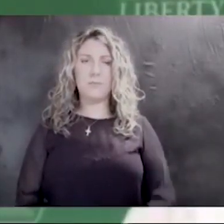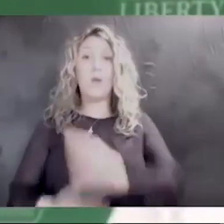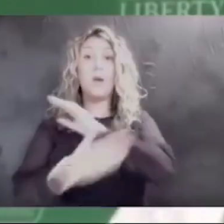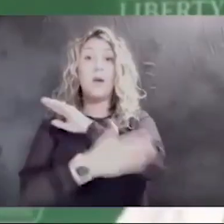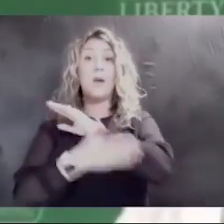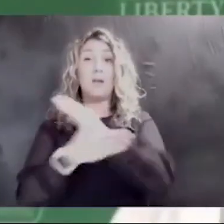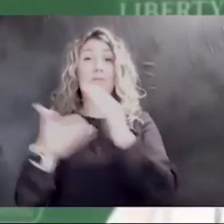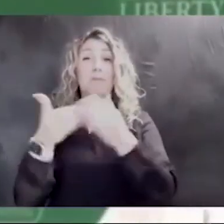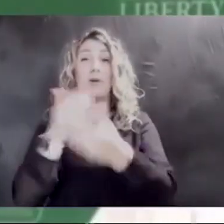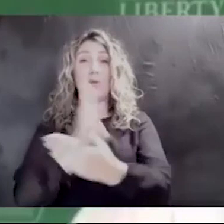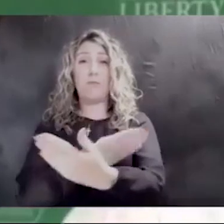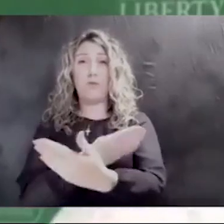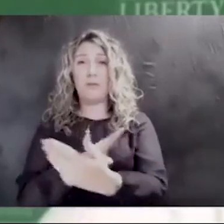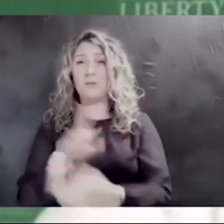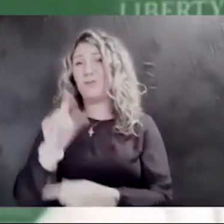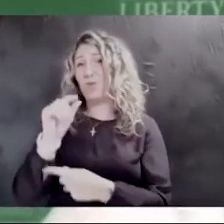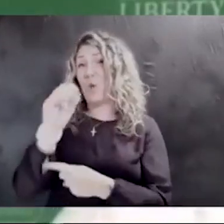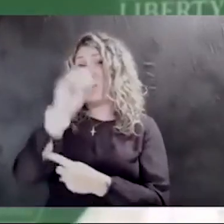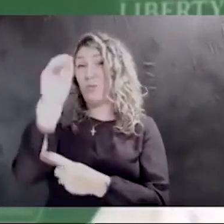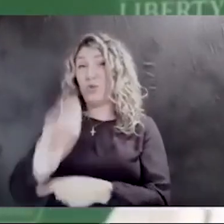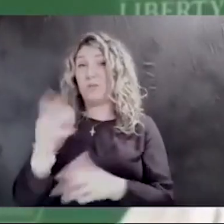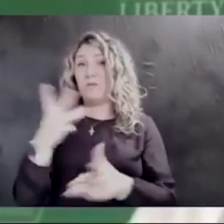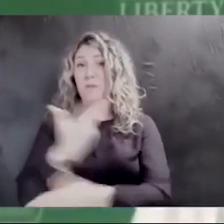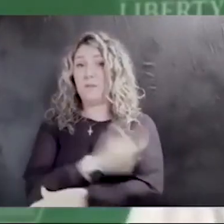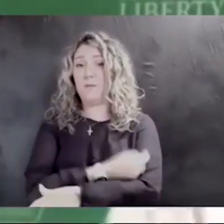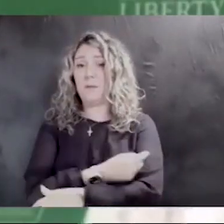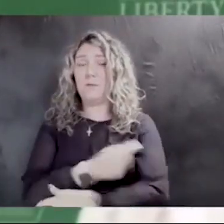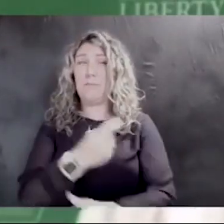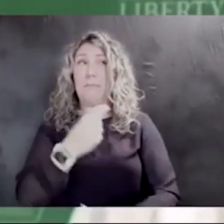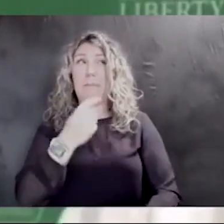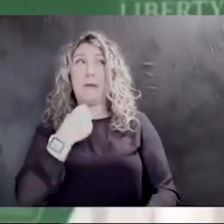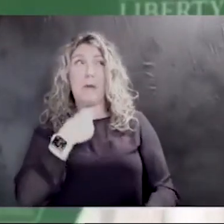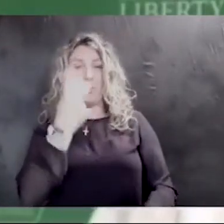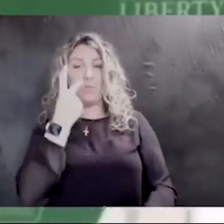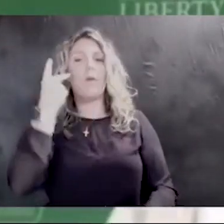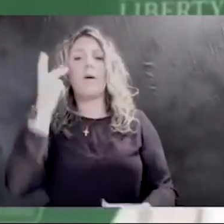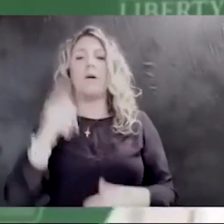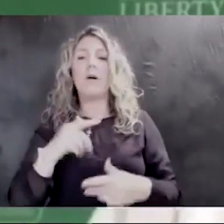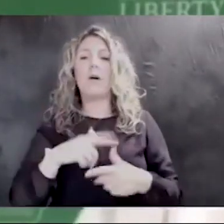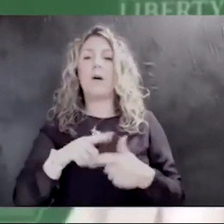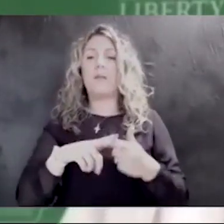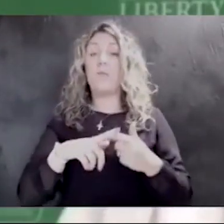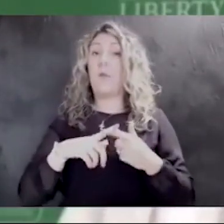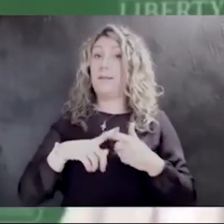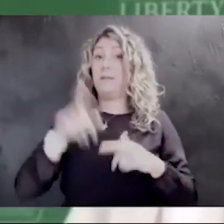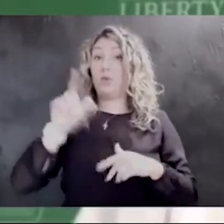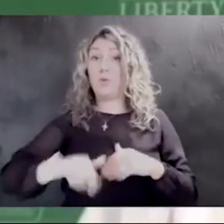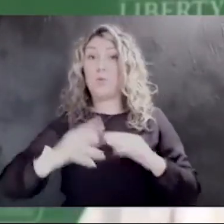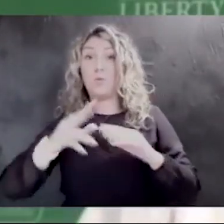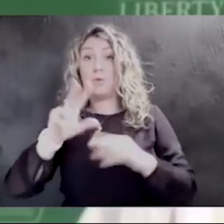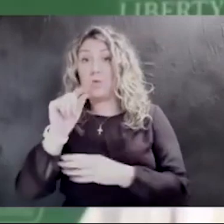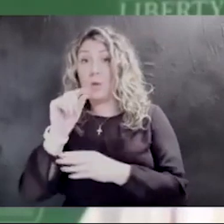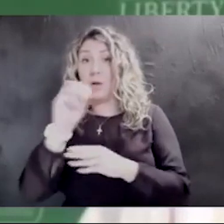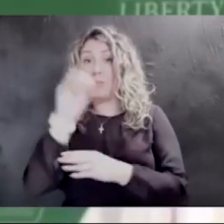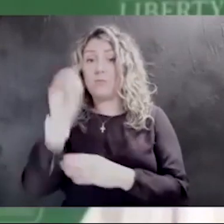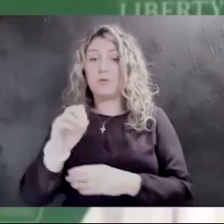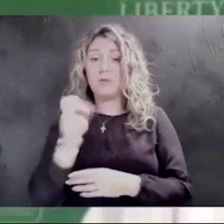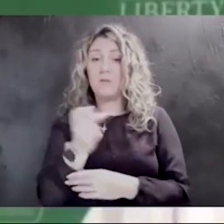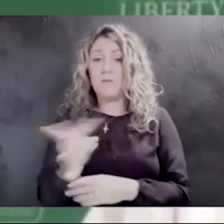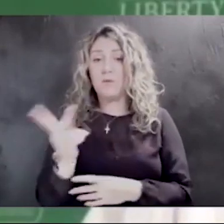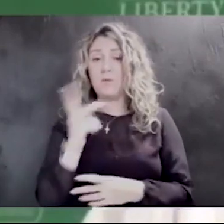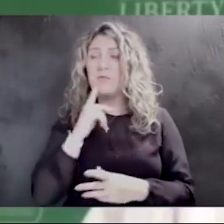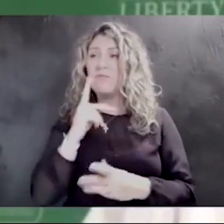was about 20% to my recollection, as low as 20%. There have been some that are closer